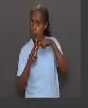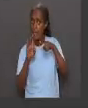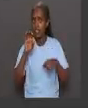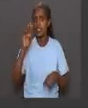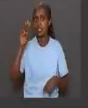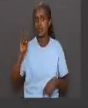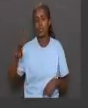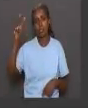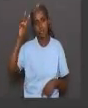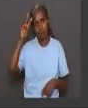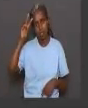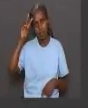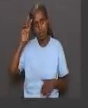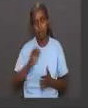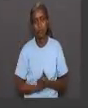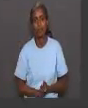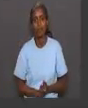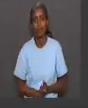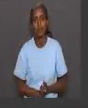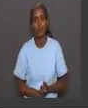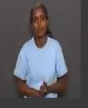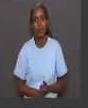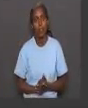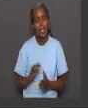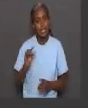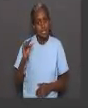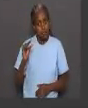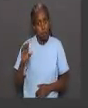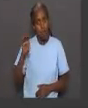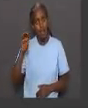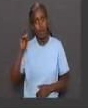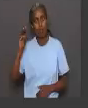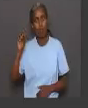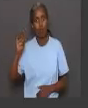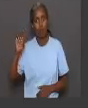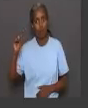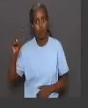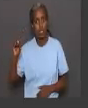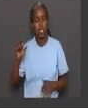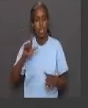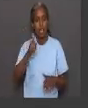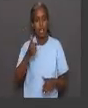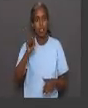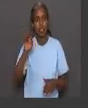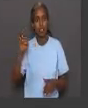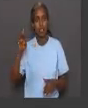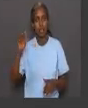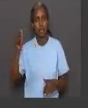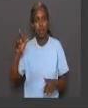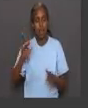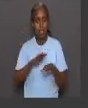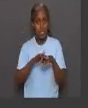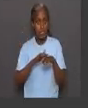240 pi centimeters squared. The smaller cone's lateral